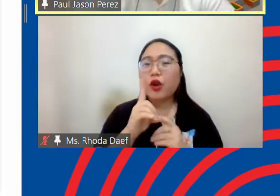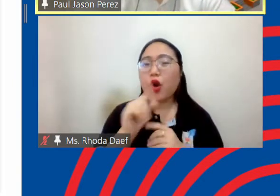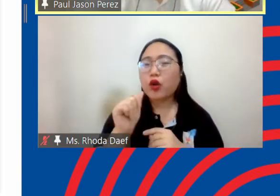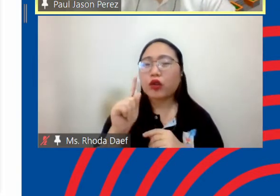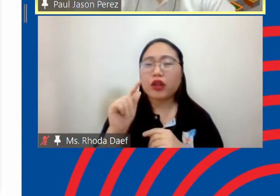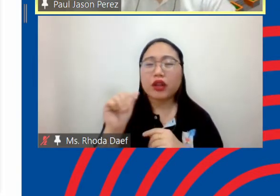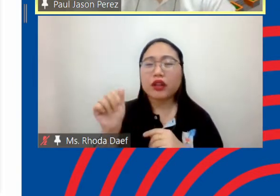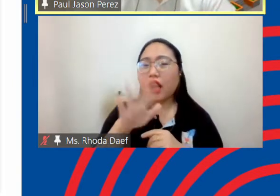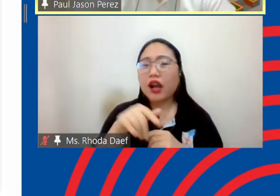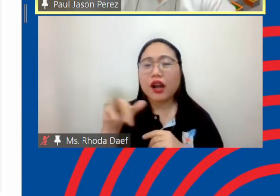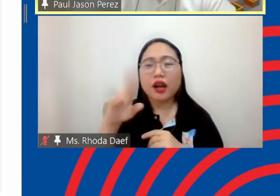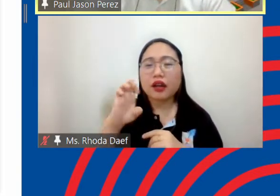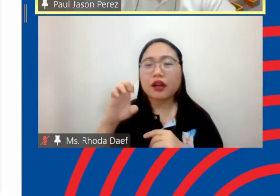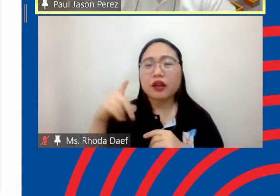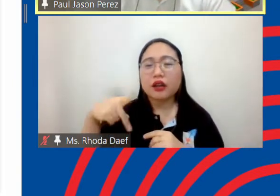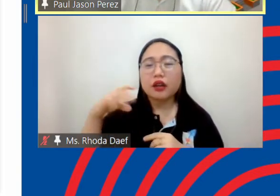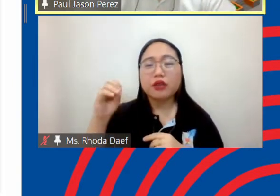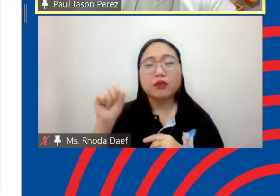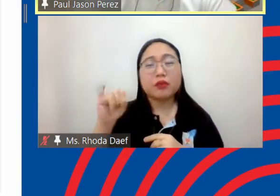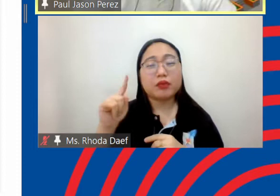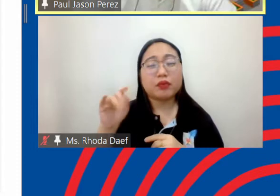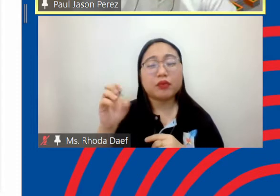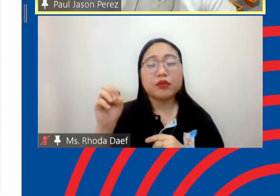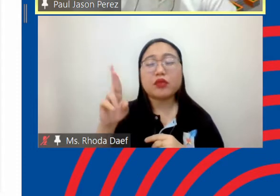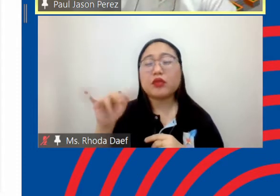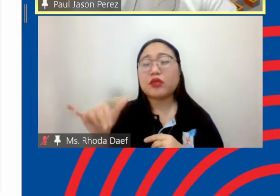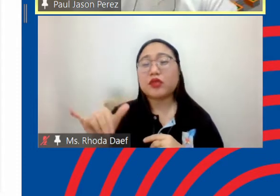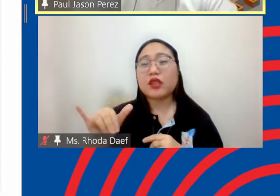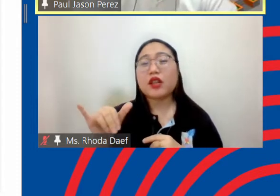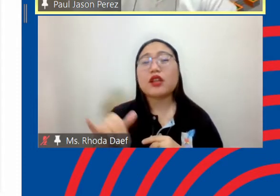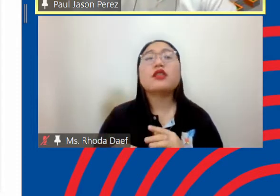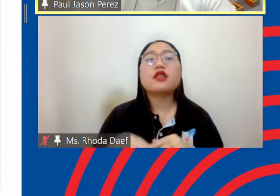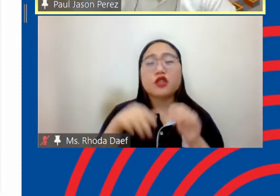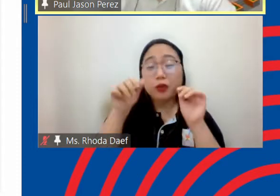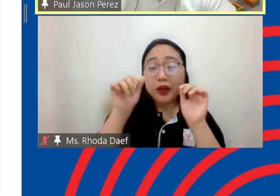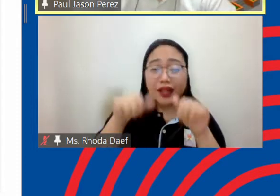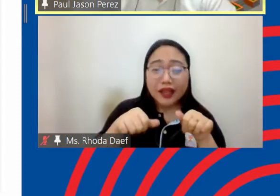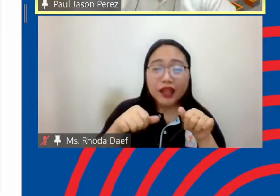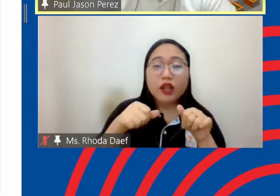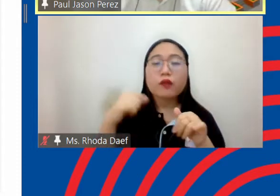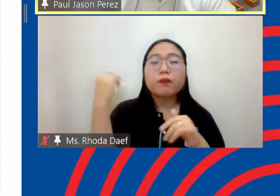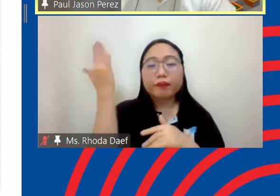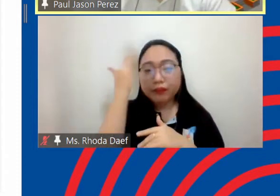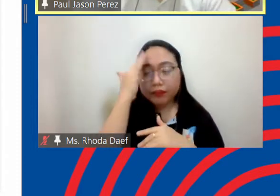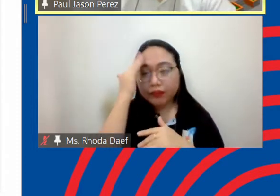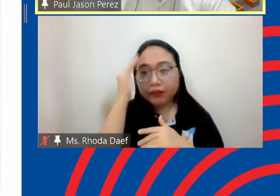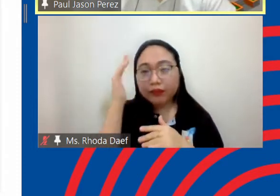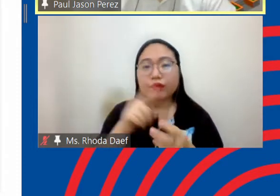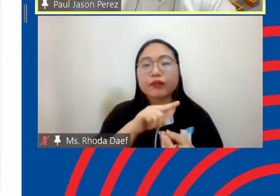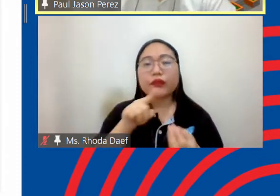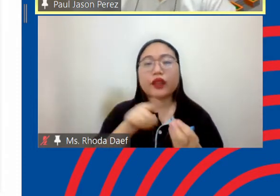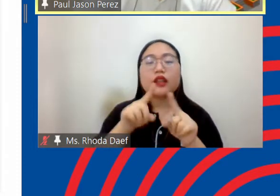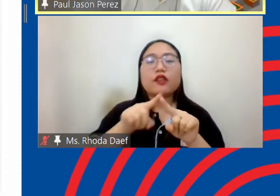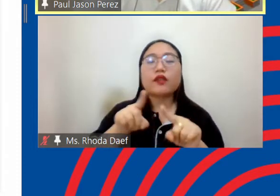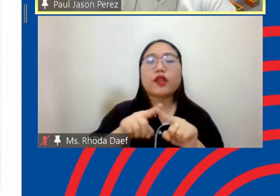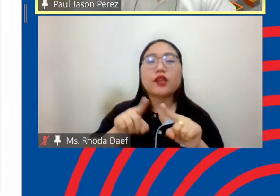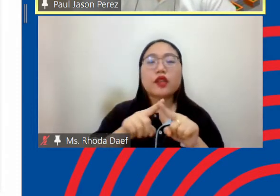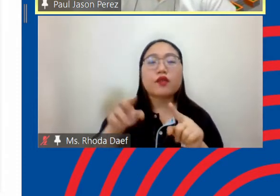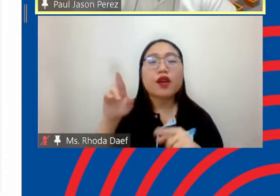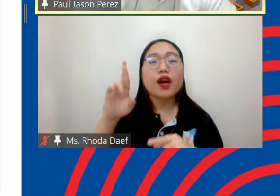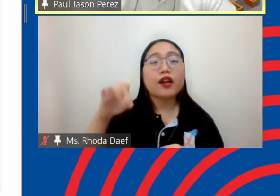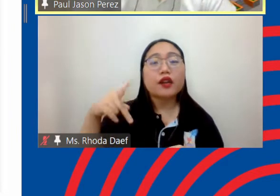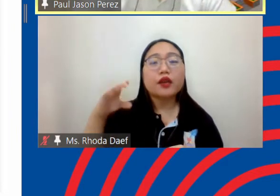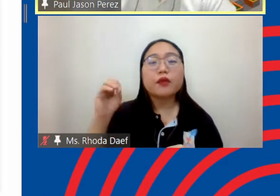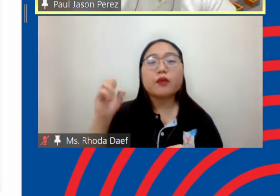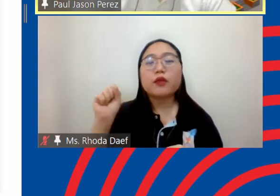institution. The purpose of this talk is also to get you acquainted with the different uh, repositories that